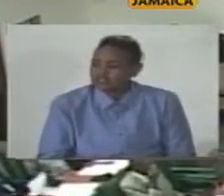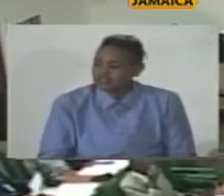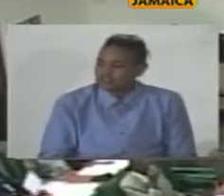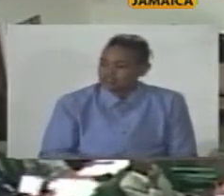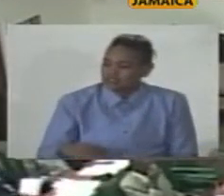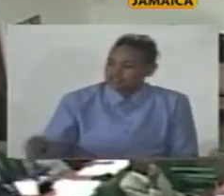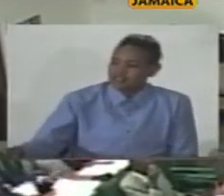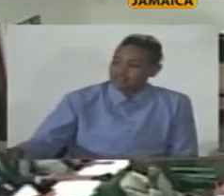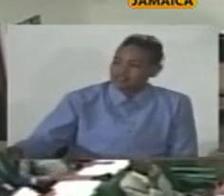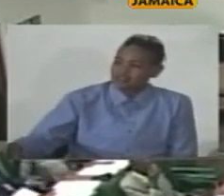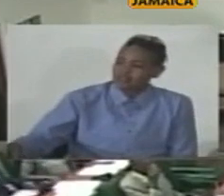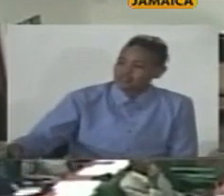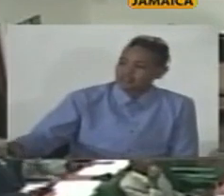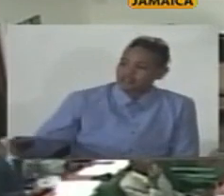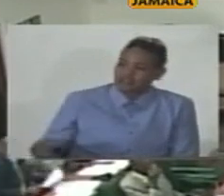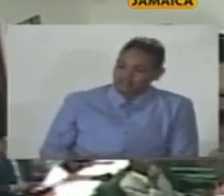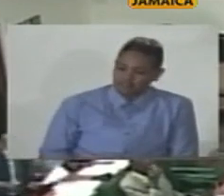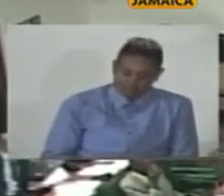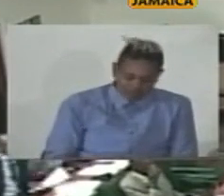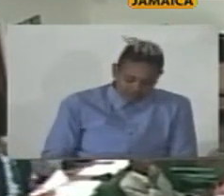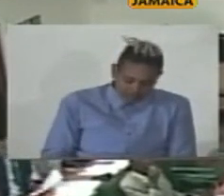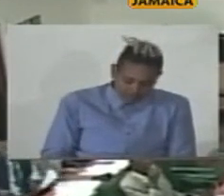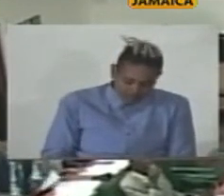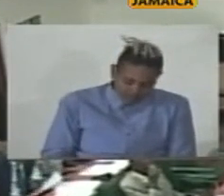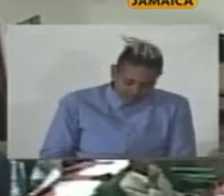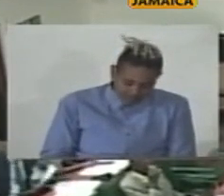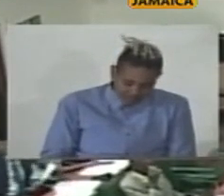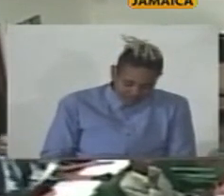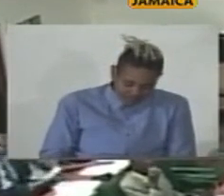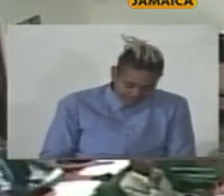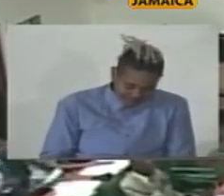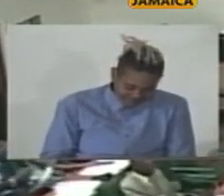Give my 15 minutes. When I talk.